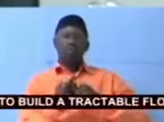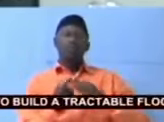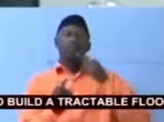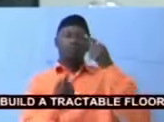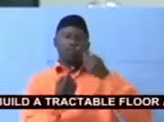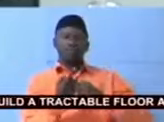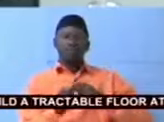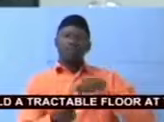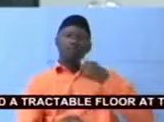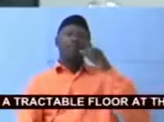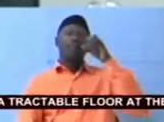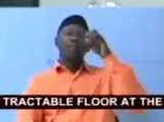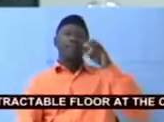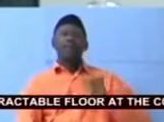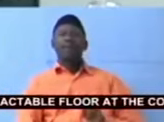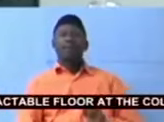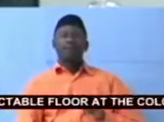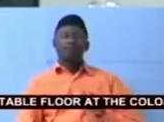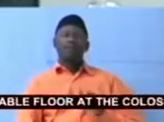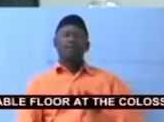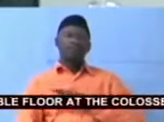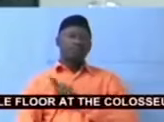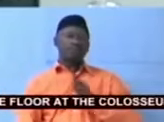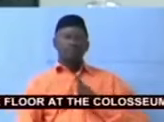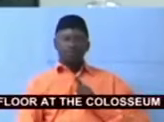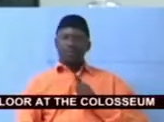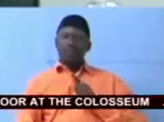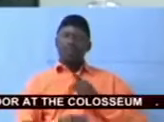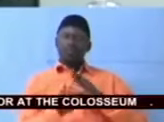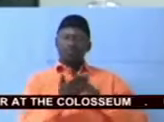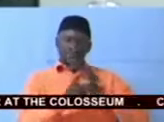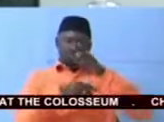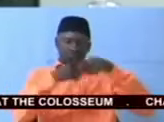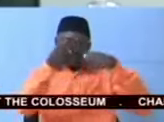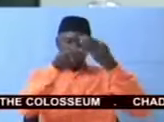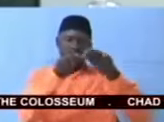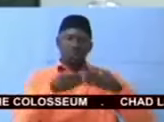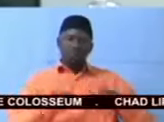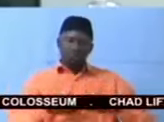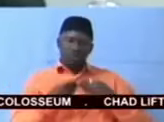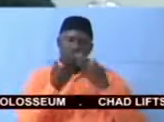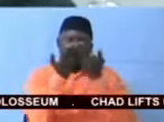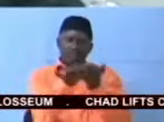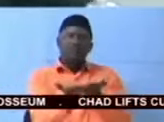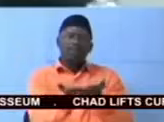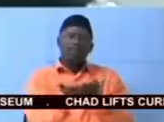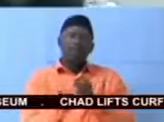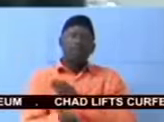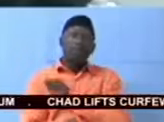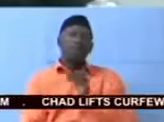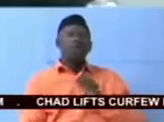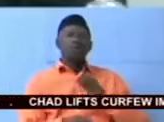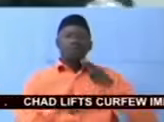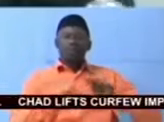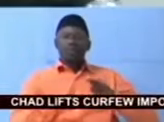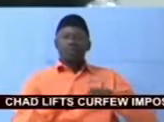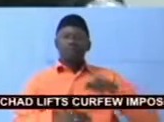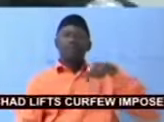May. We continue to give our sittings here in the